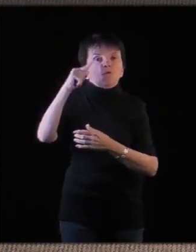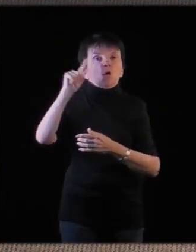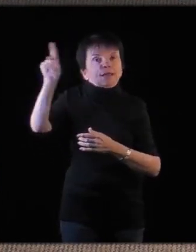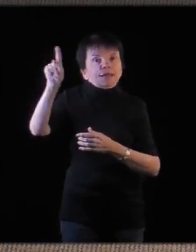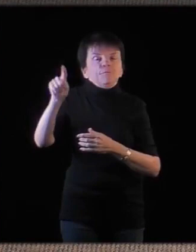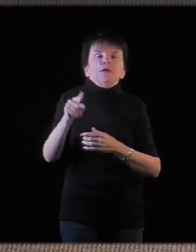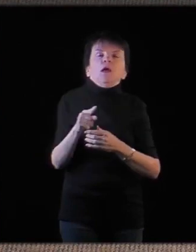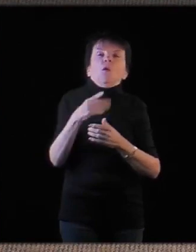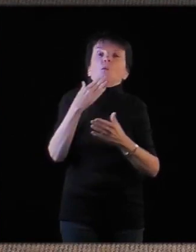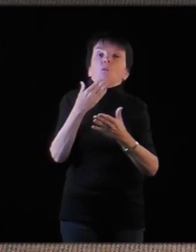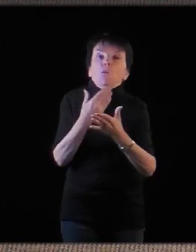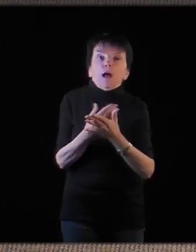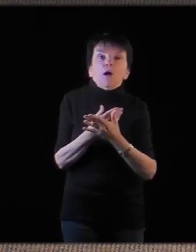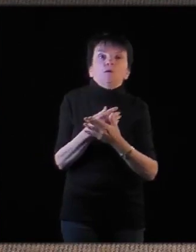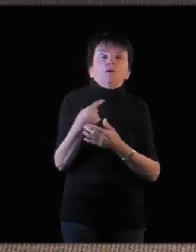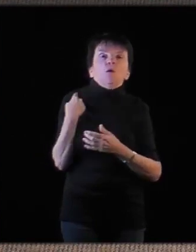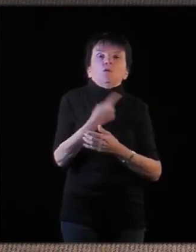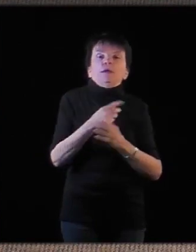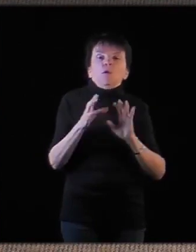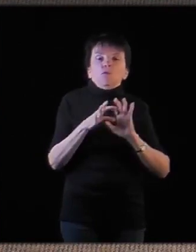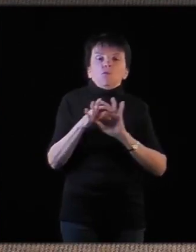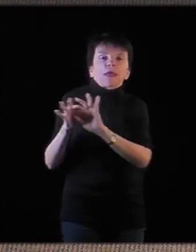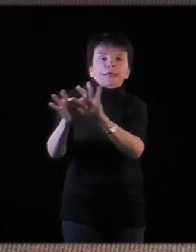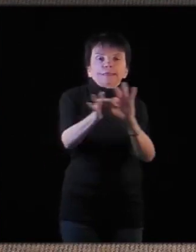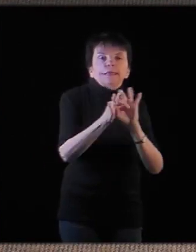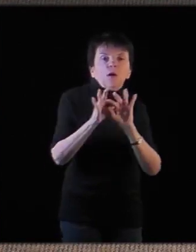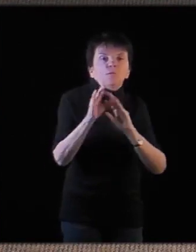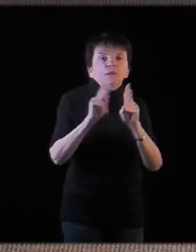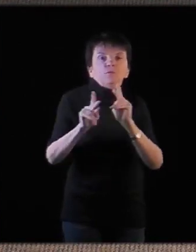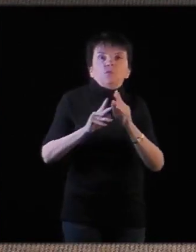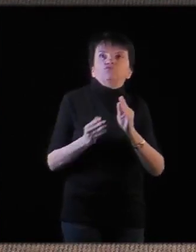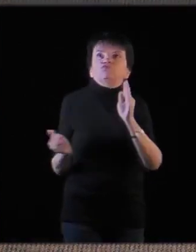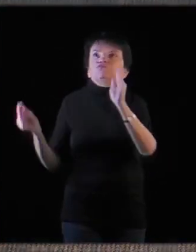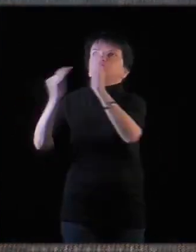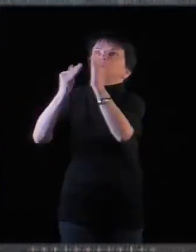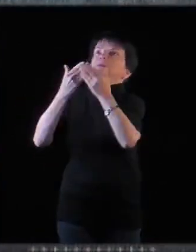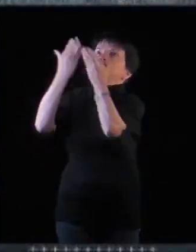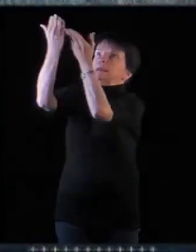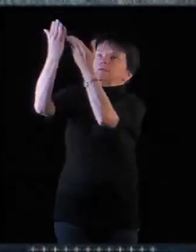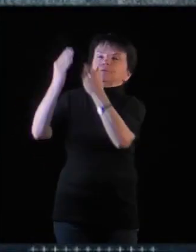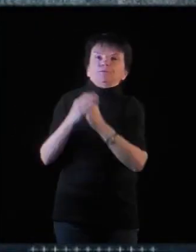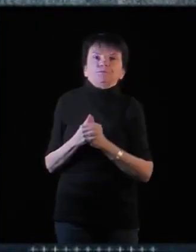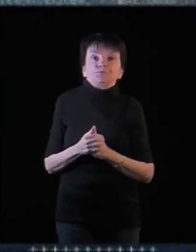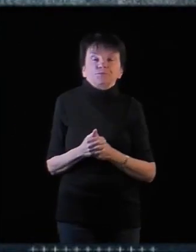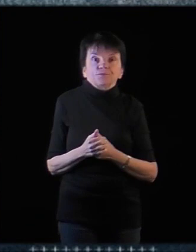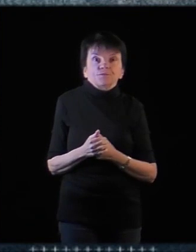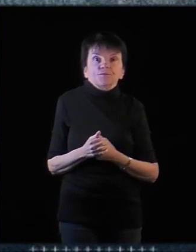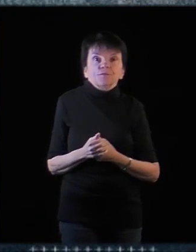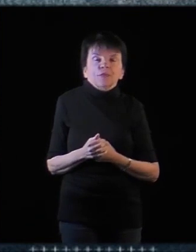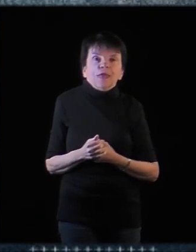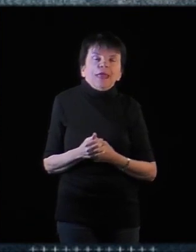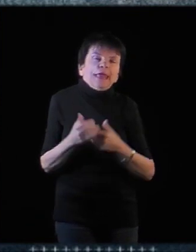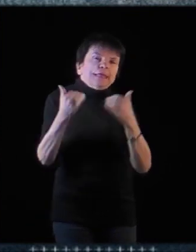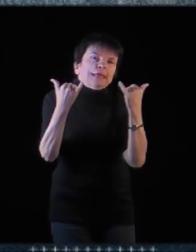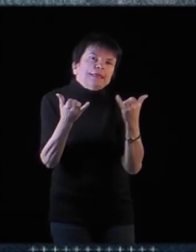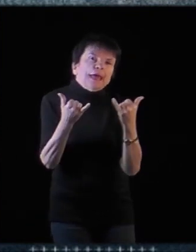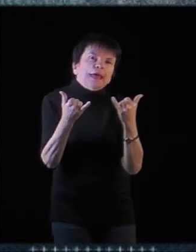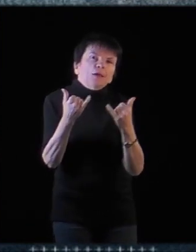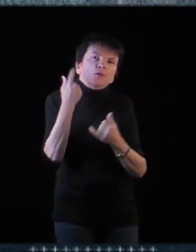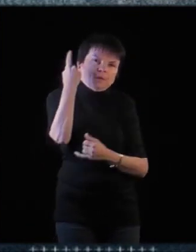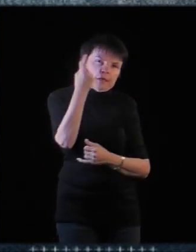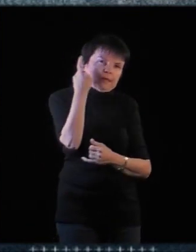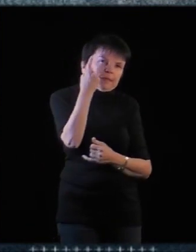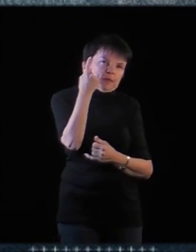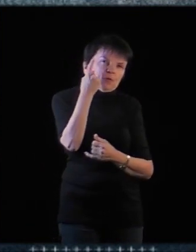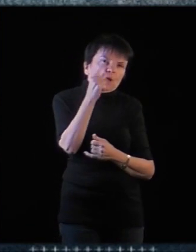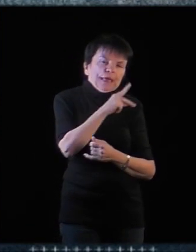be reconcilers of people back to God. Today, as we look at the idea of the kingdom